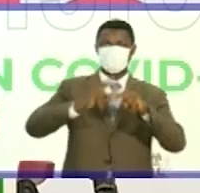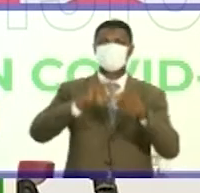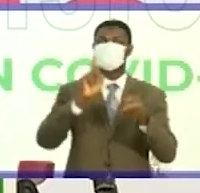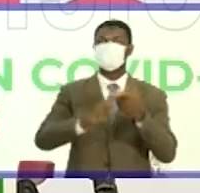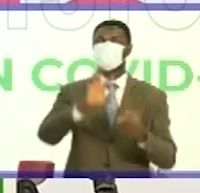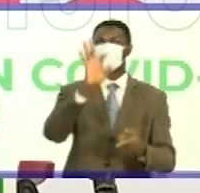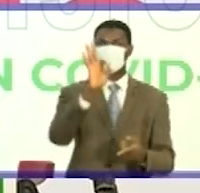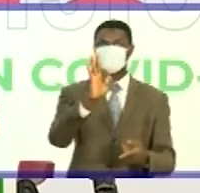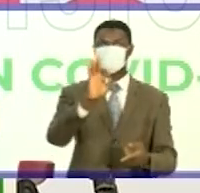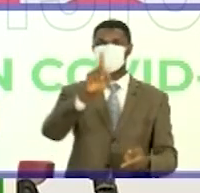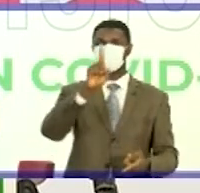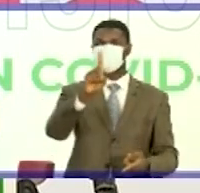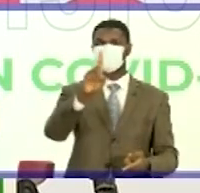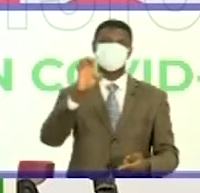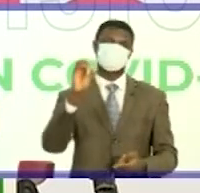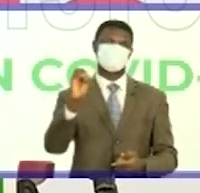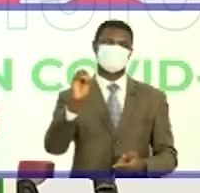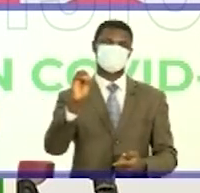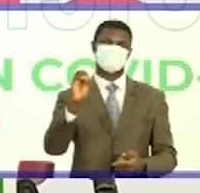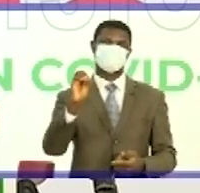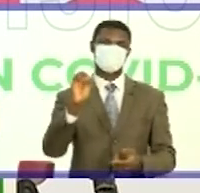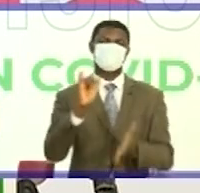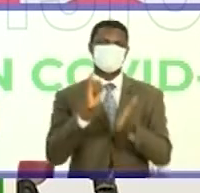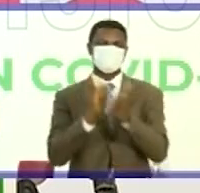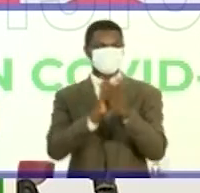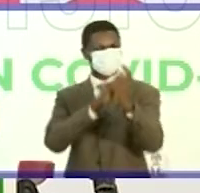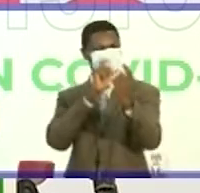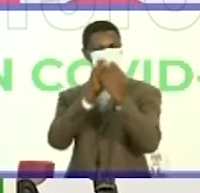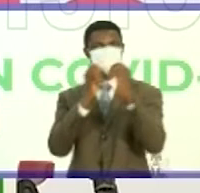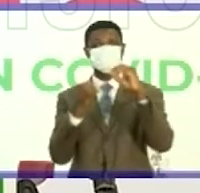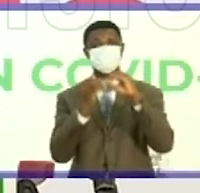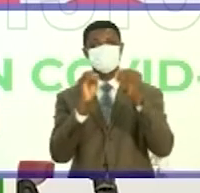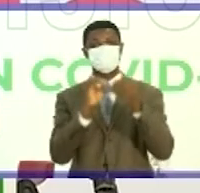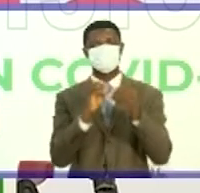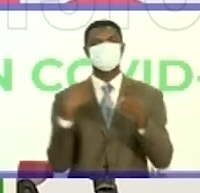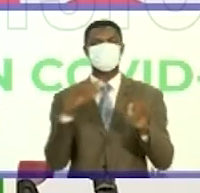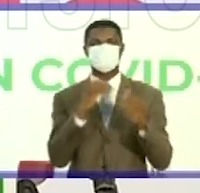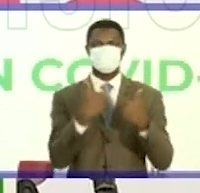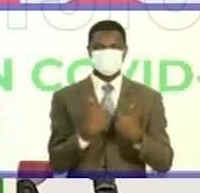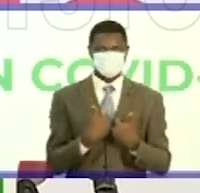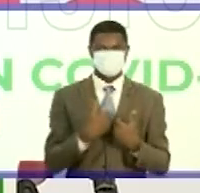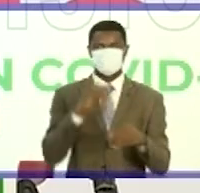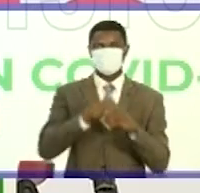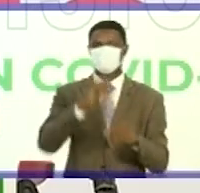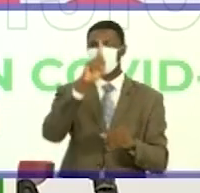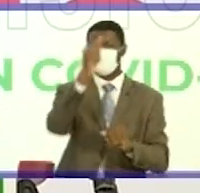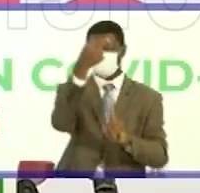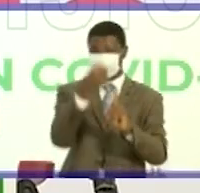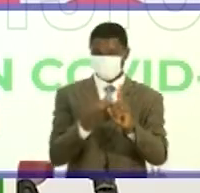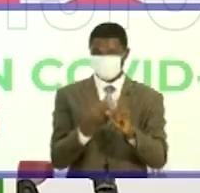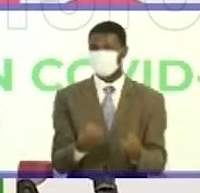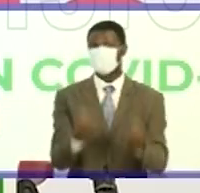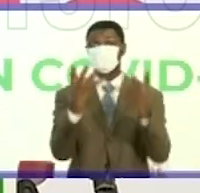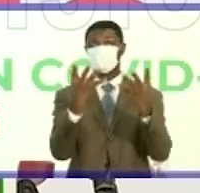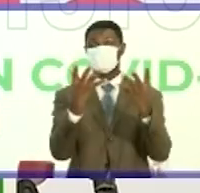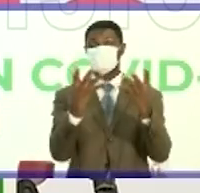910. In terms of figures, absolute figures, we recorded in just this 1 month